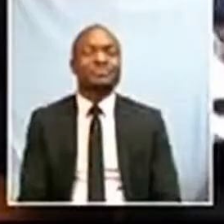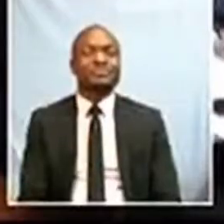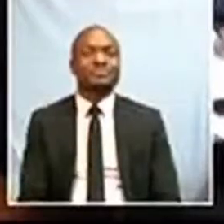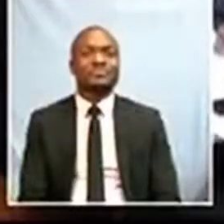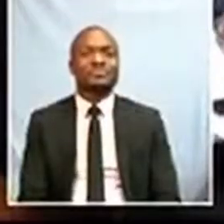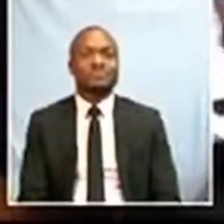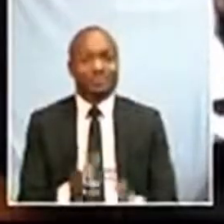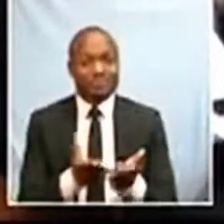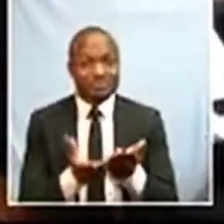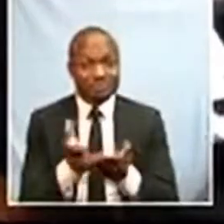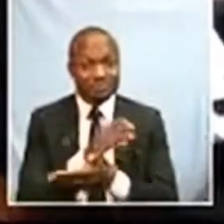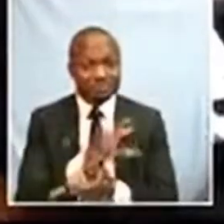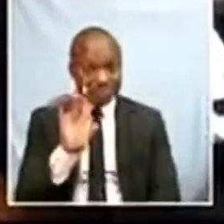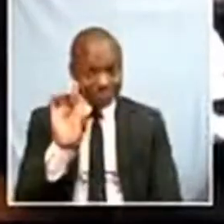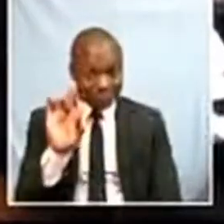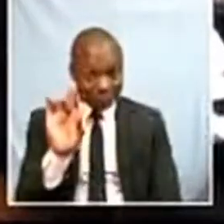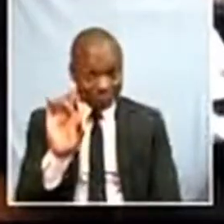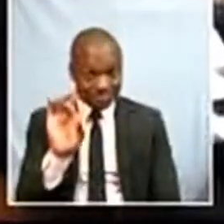Page 8.